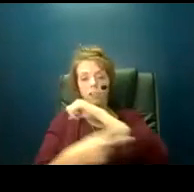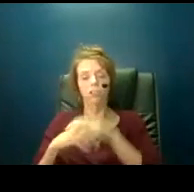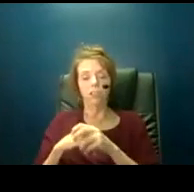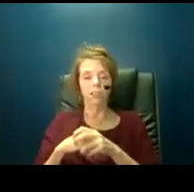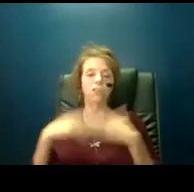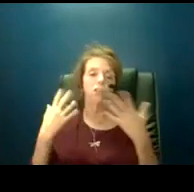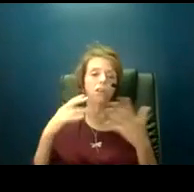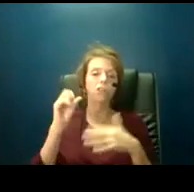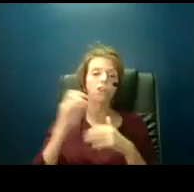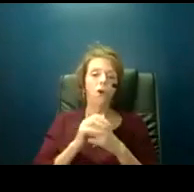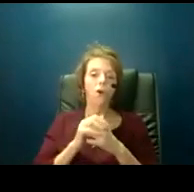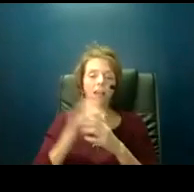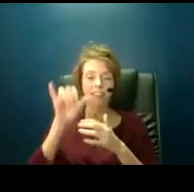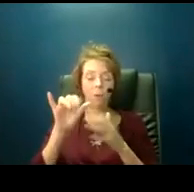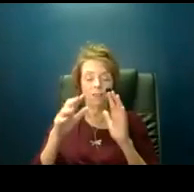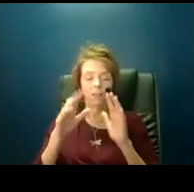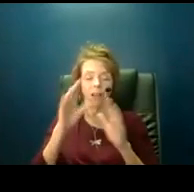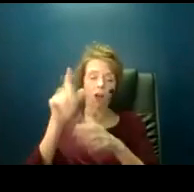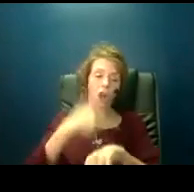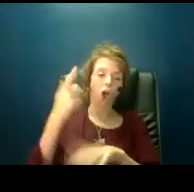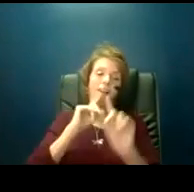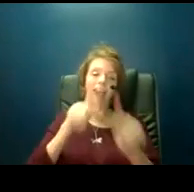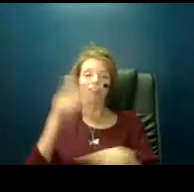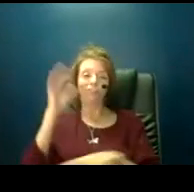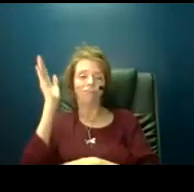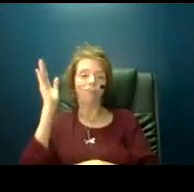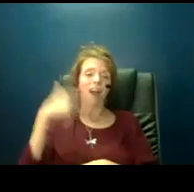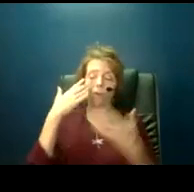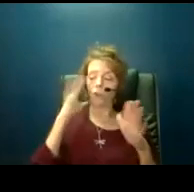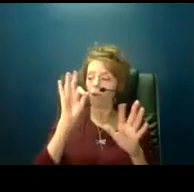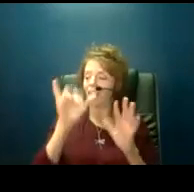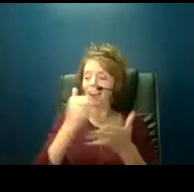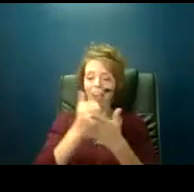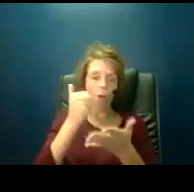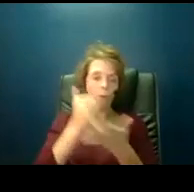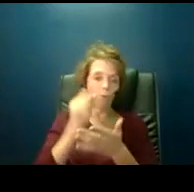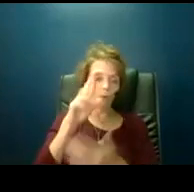So that was kind of a monologue there. I don't know if that was helpful at all, but.